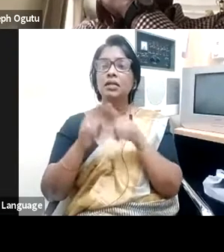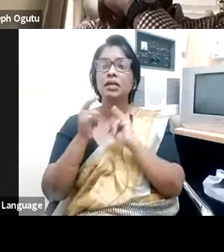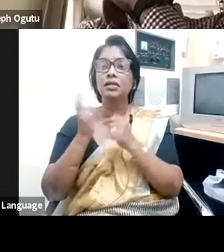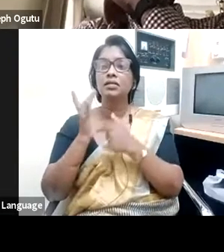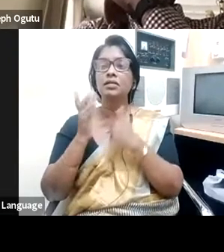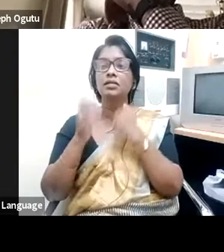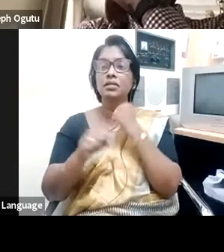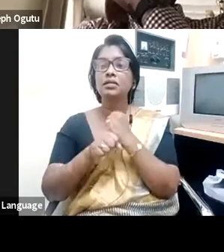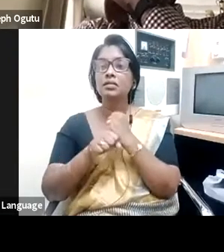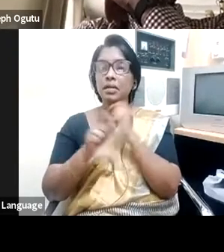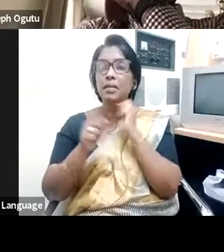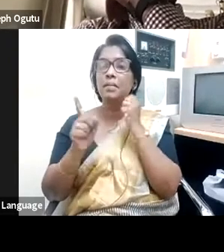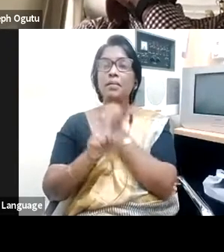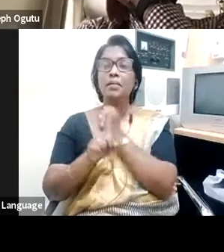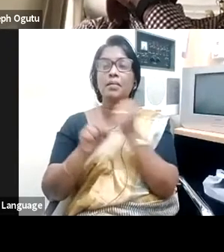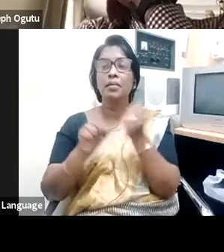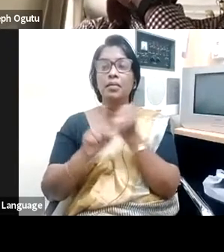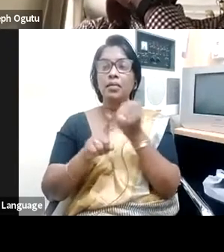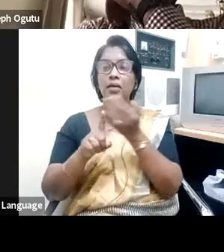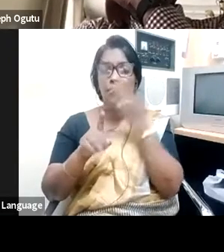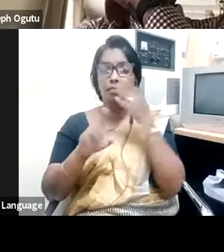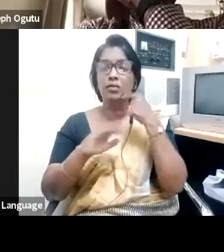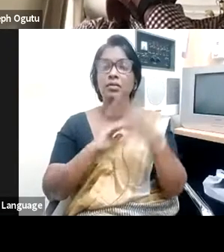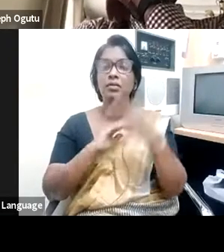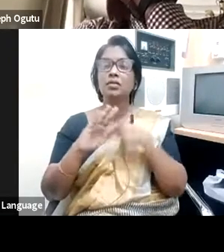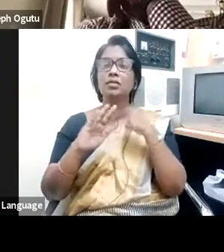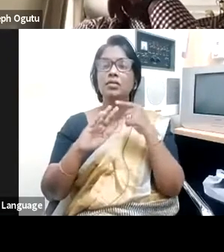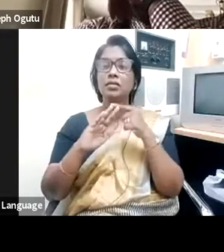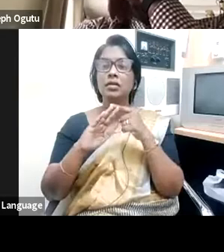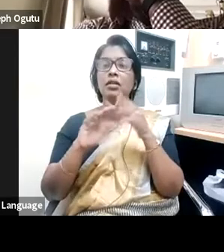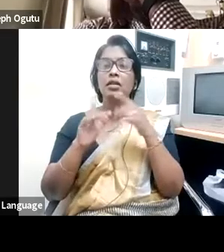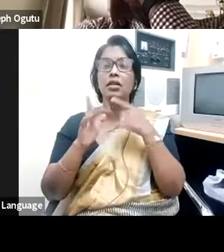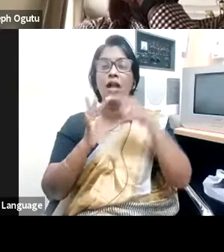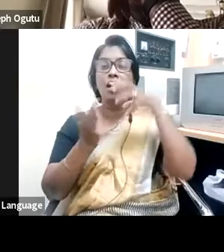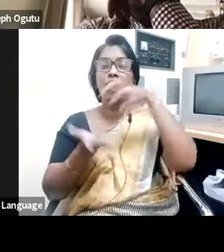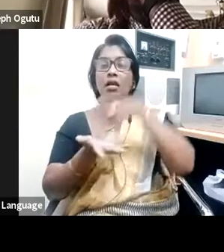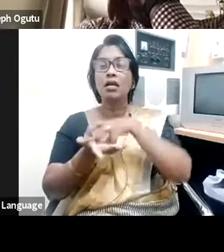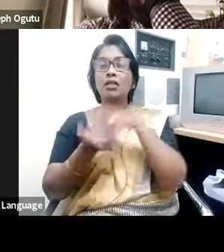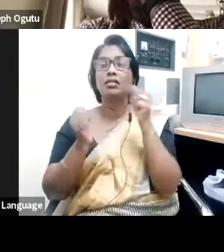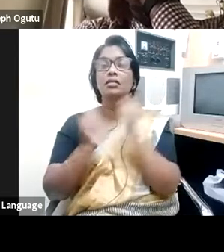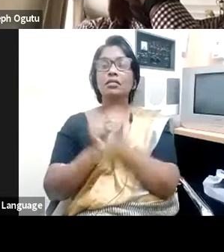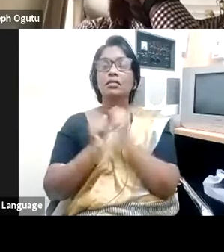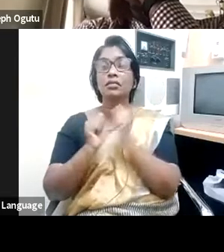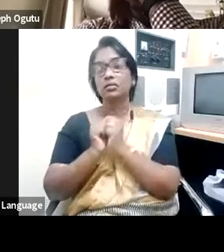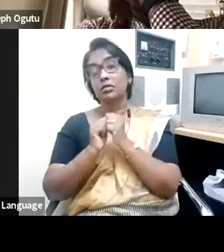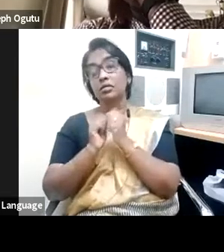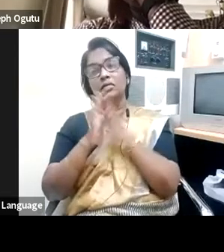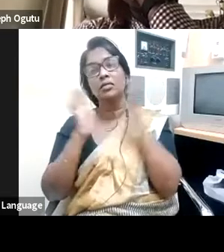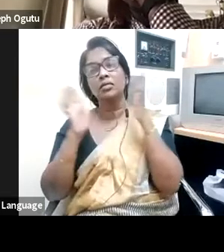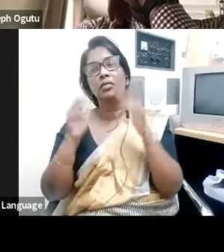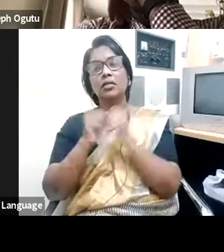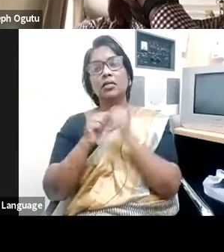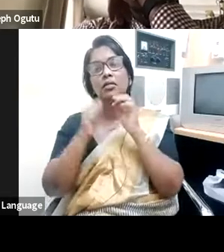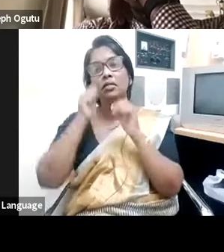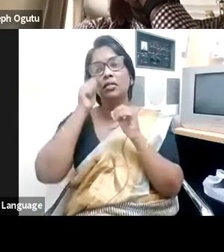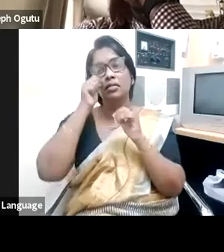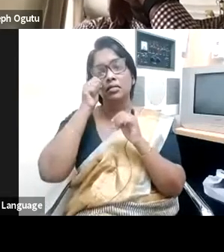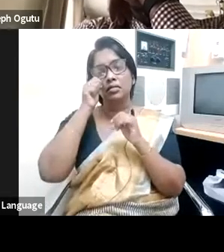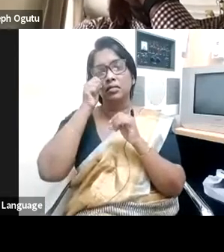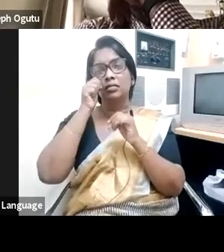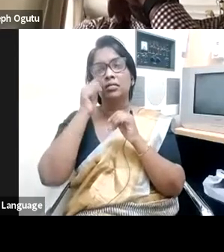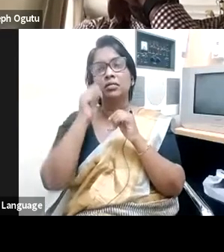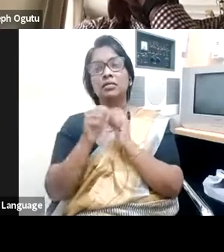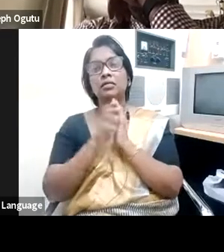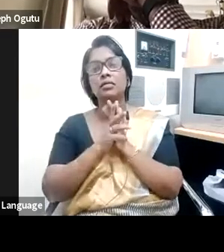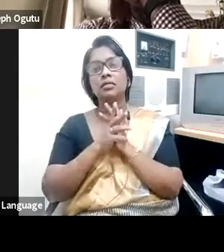might be considered a small island, there is fantastic work done there. In the case of Femtech, actually for products that are sold all around the world and making